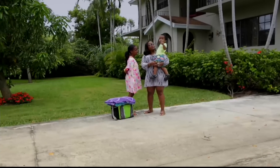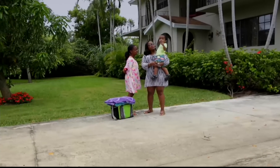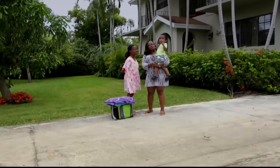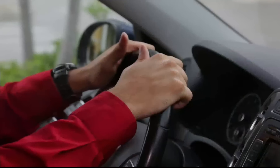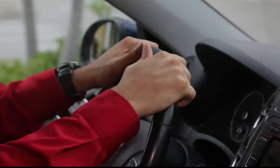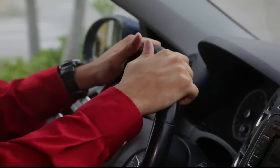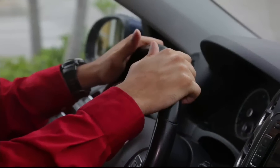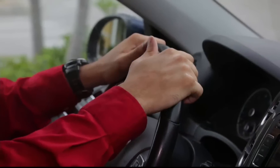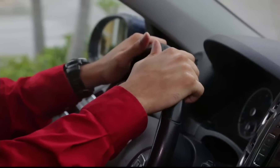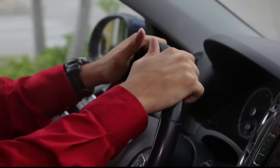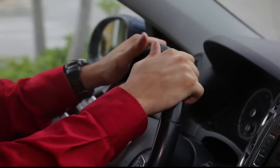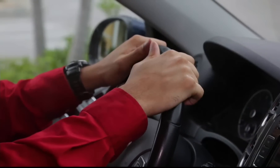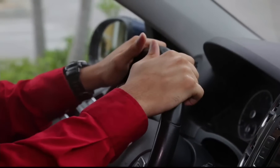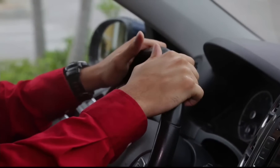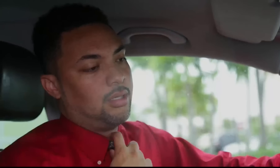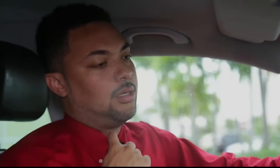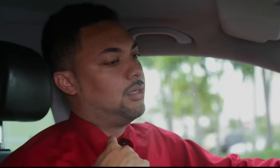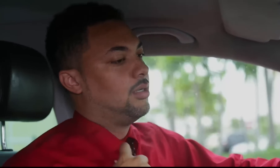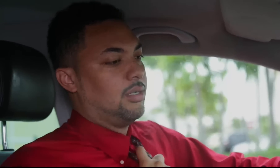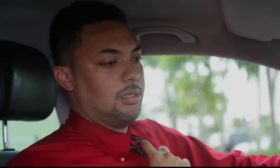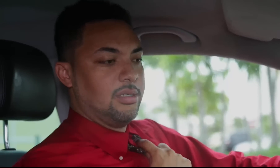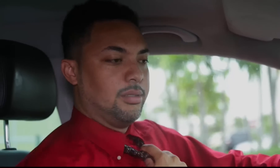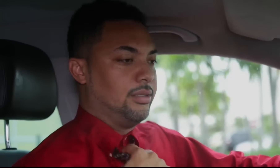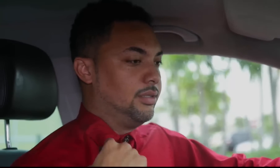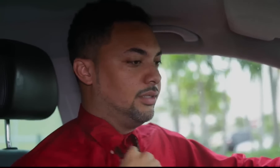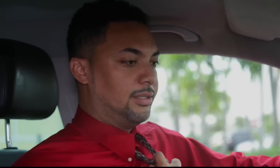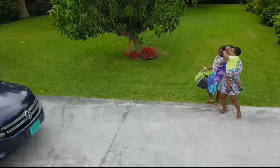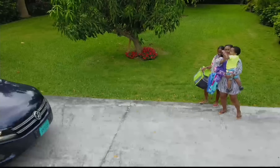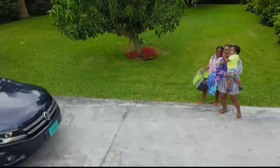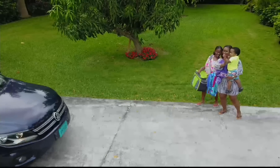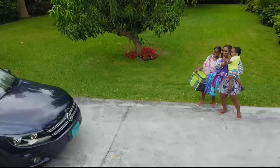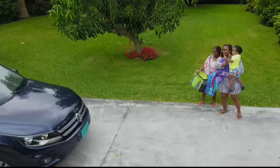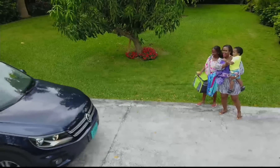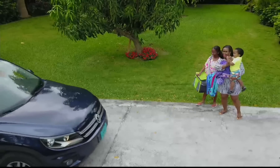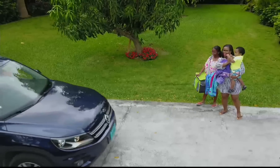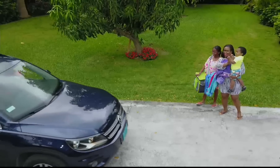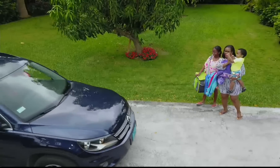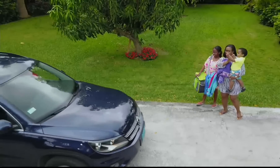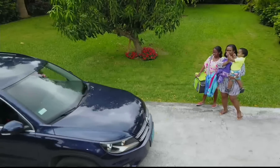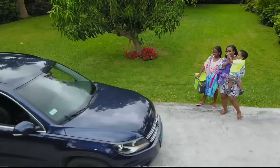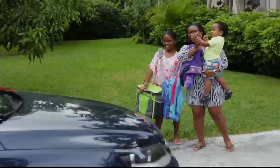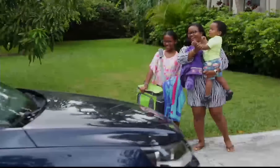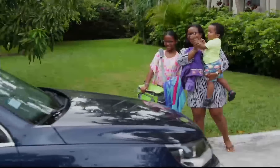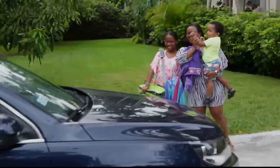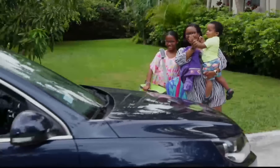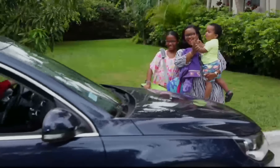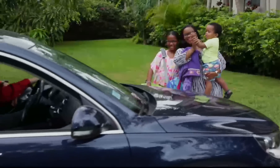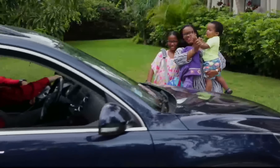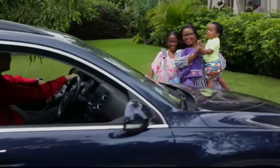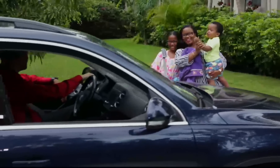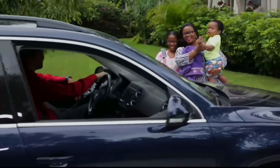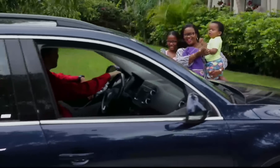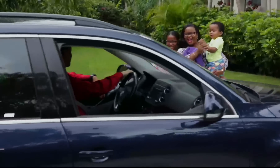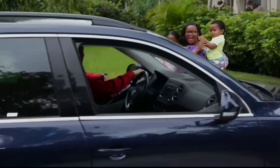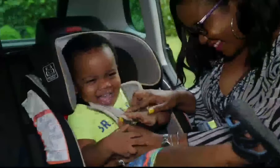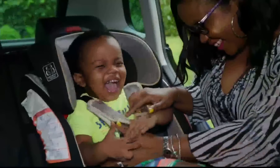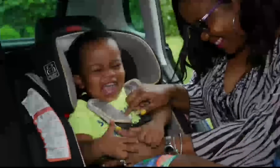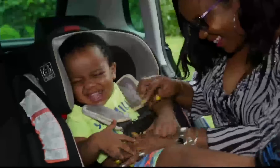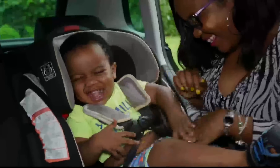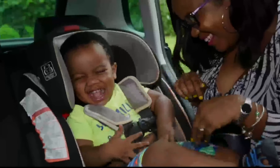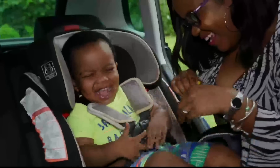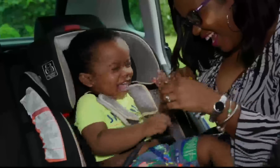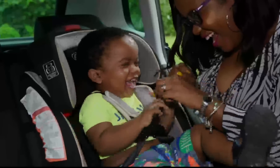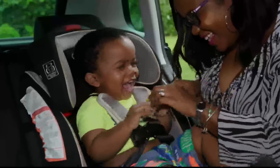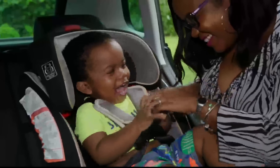Shell Unleaded improves your fuel economy, giving increased miles per gallon, allowing you to do more of what you really want.